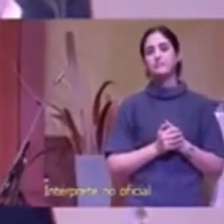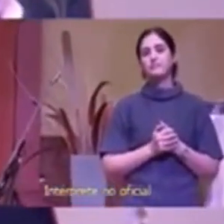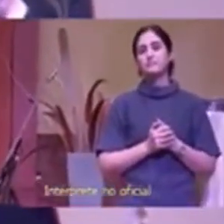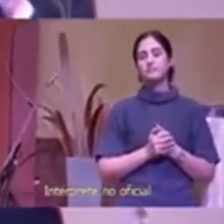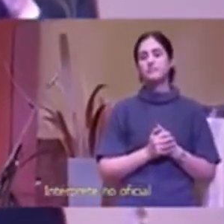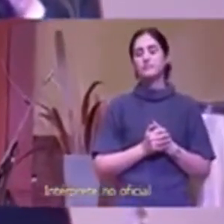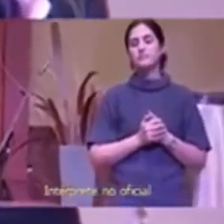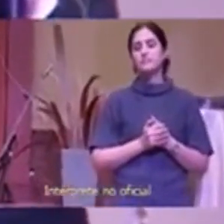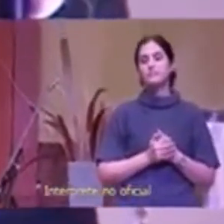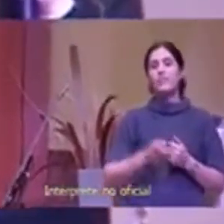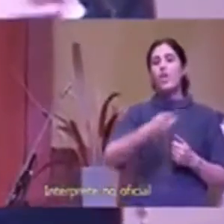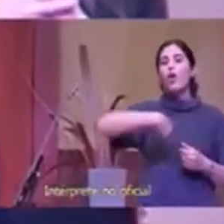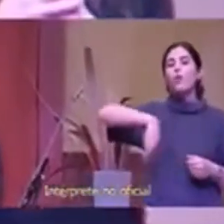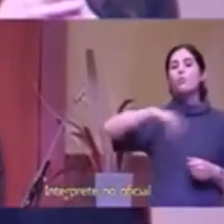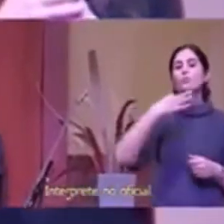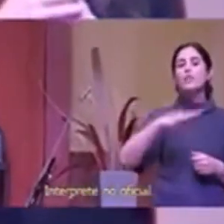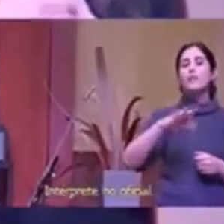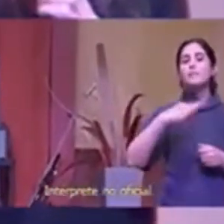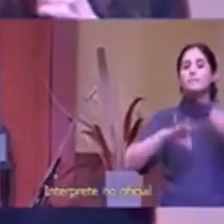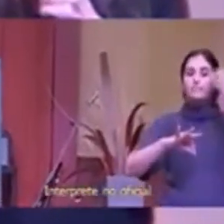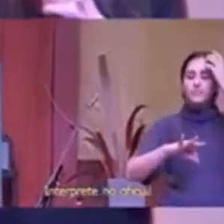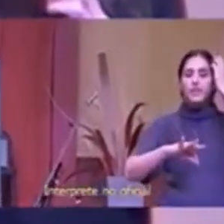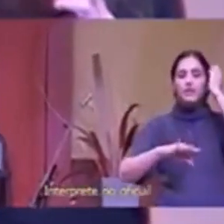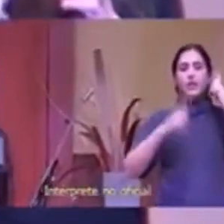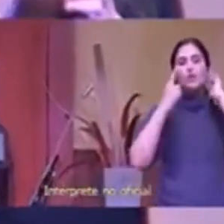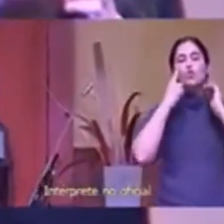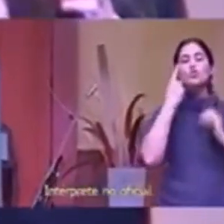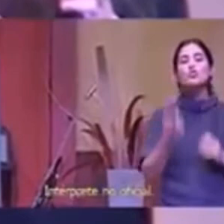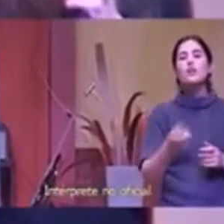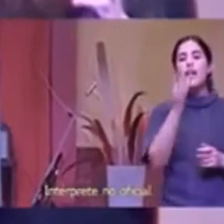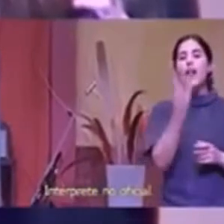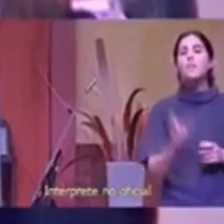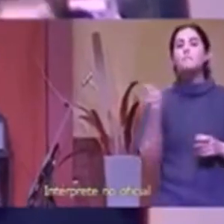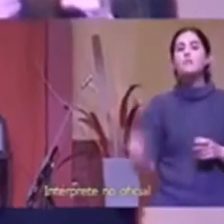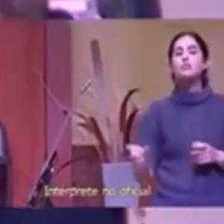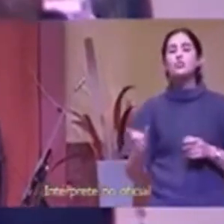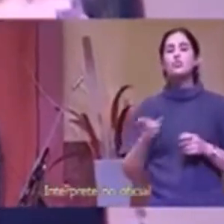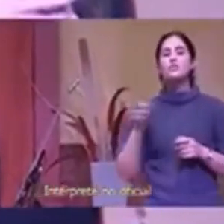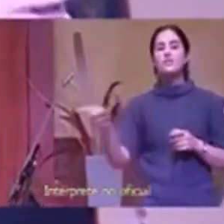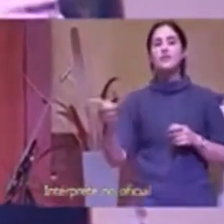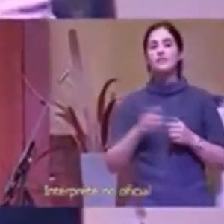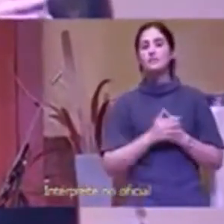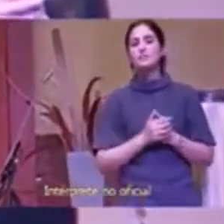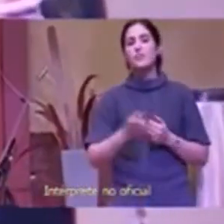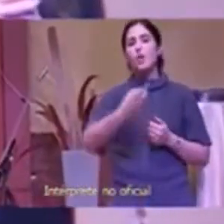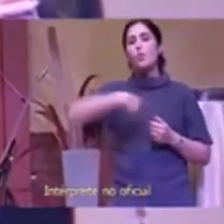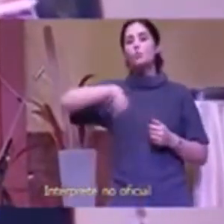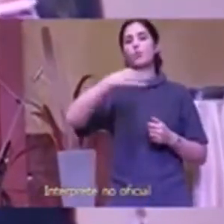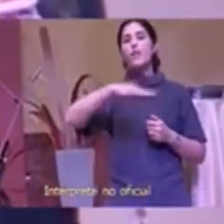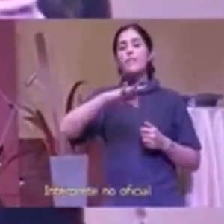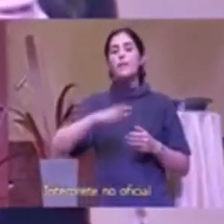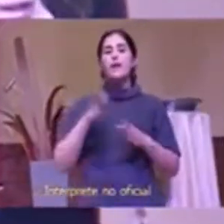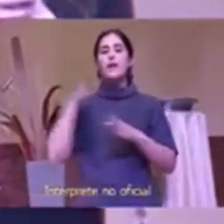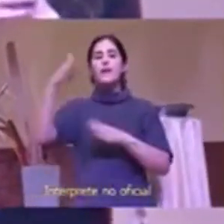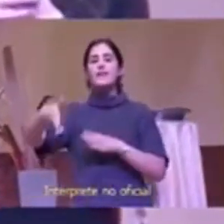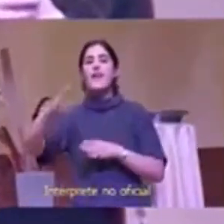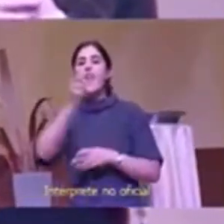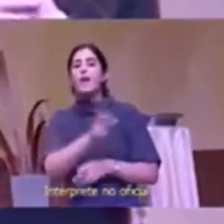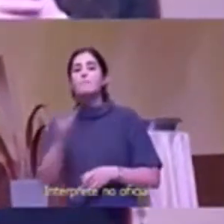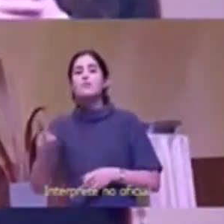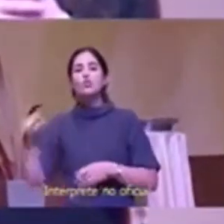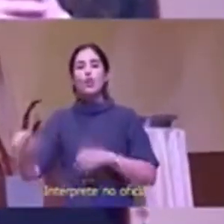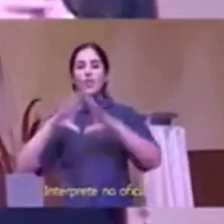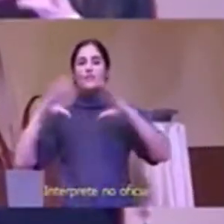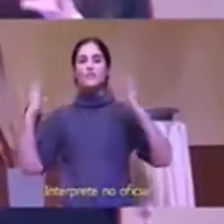acá con los elites. Go to the universities of this world. Vayan a las universidades de este mundo. Because what happens at the